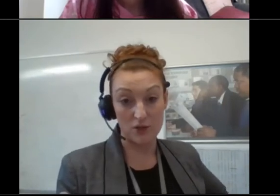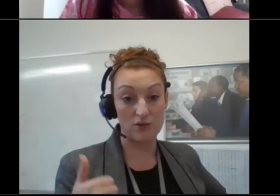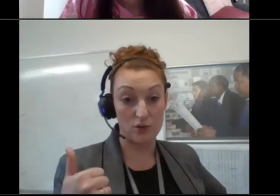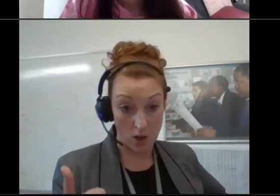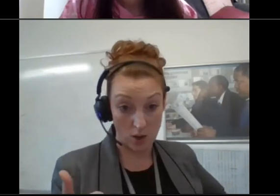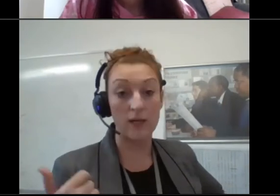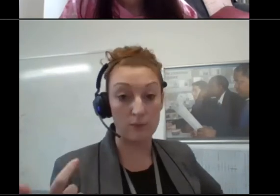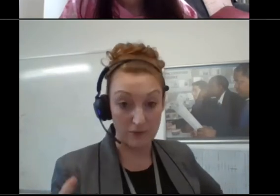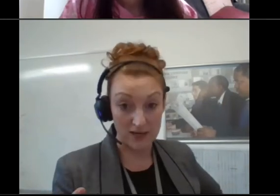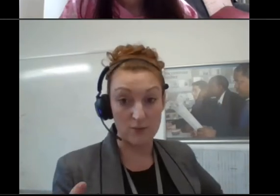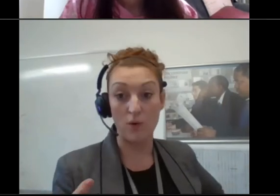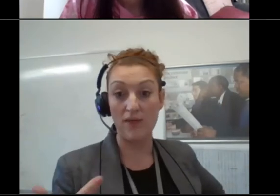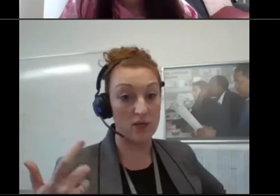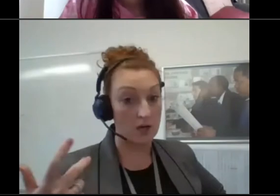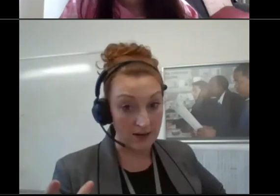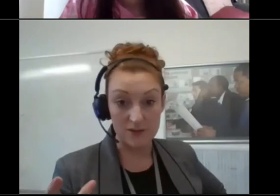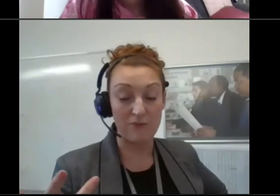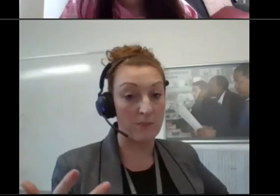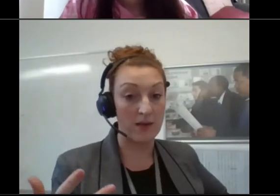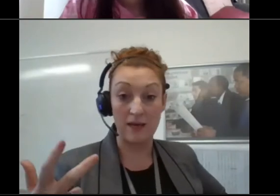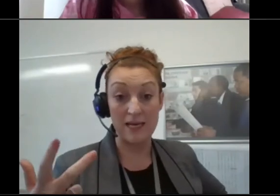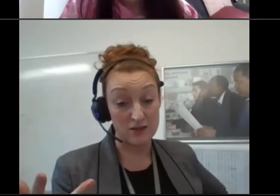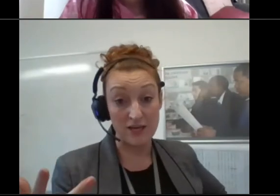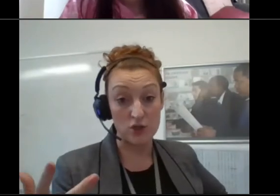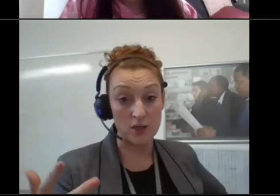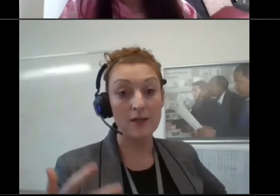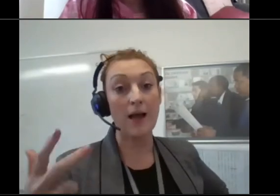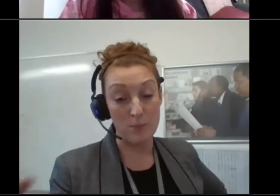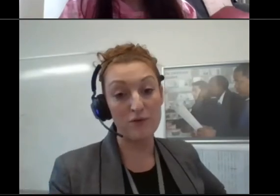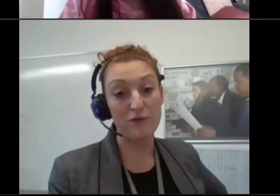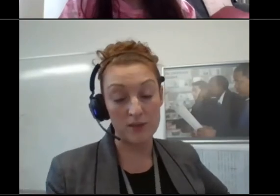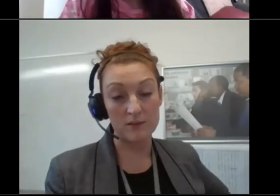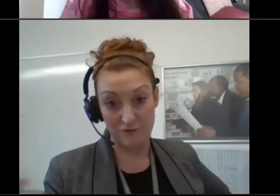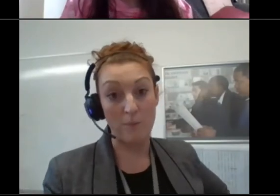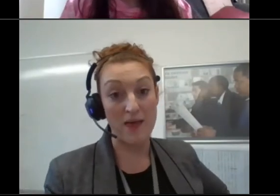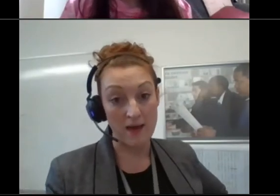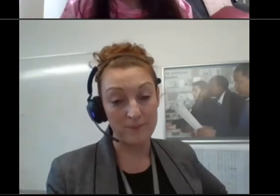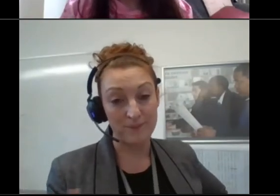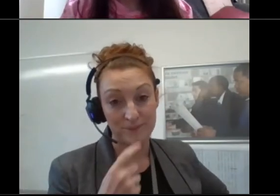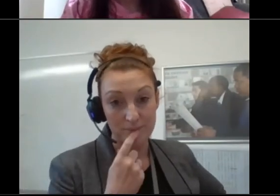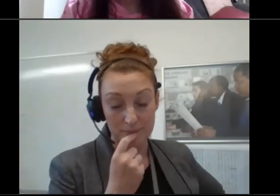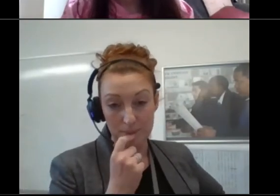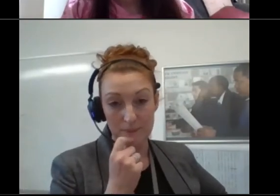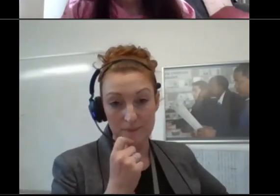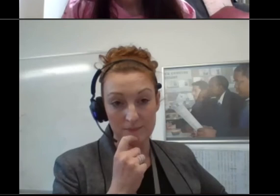them the chance to work quietly, reflect on what they've done, have some intervention and move forward from there.